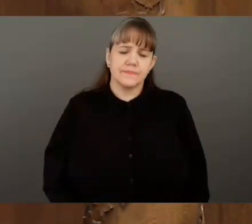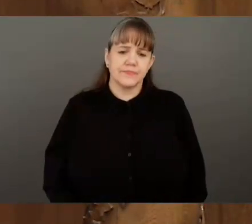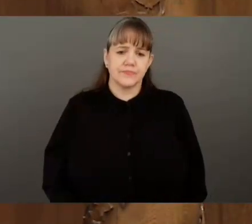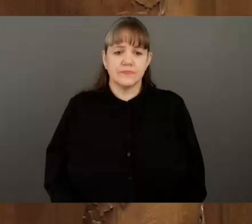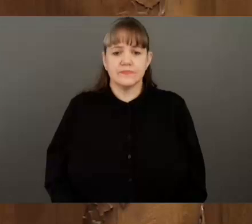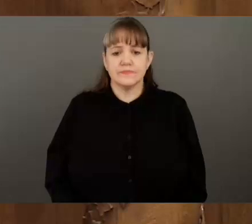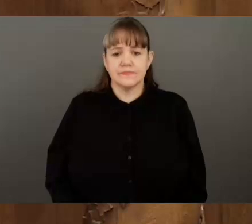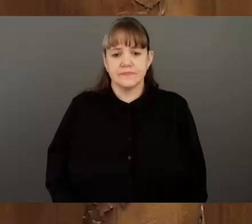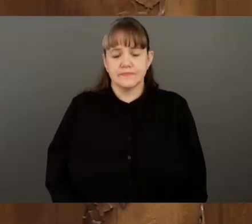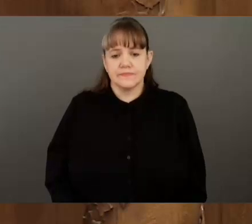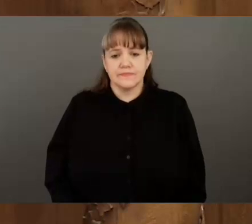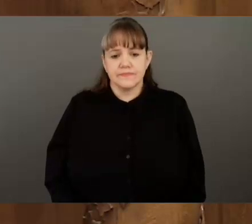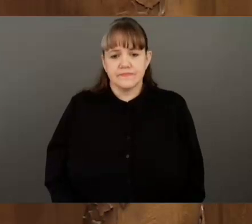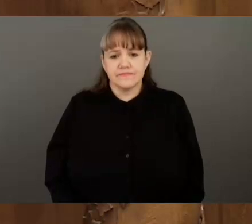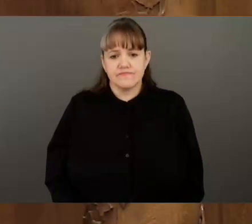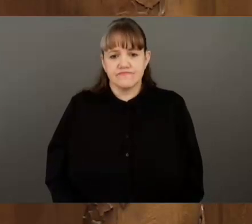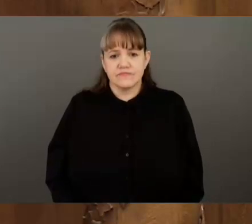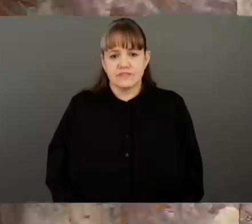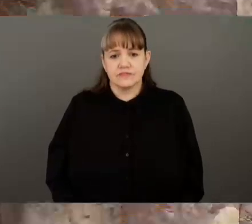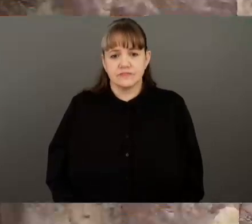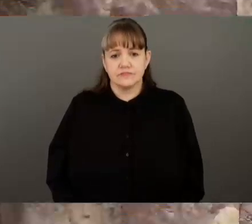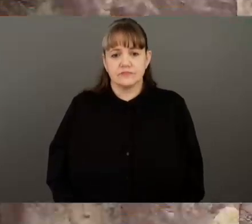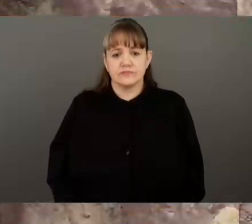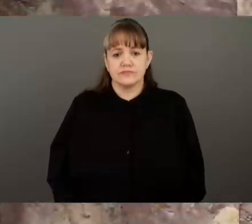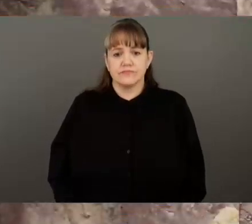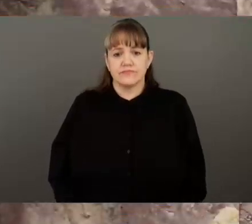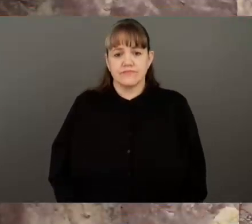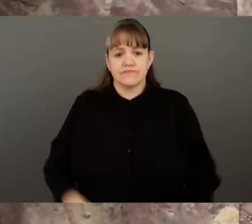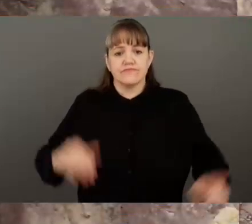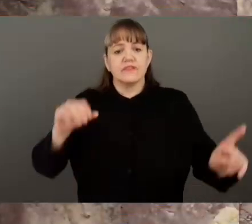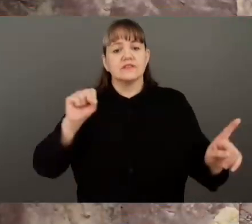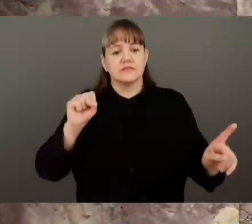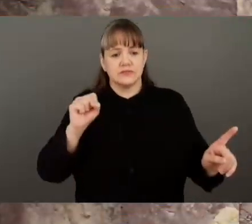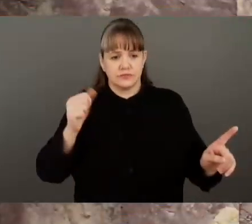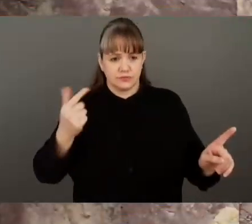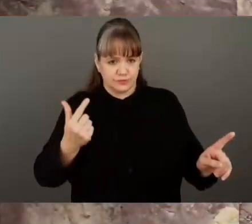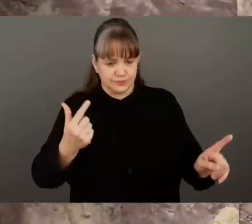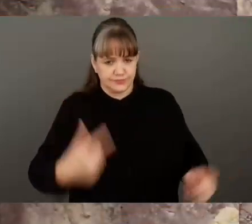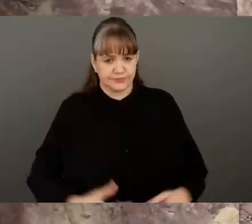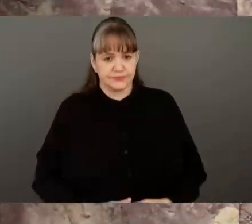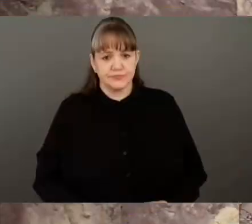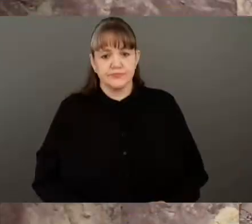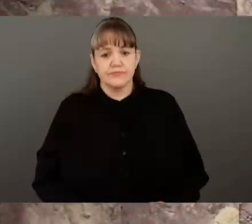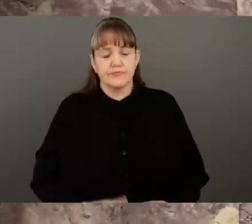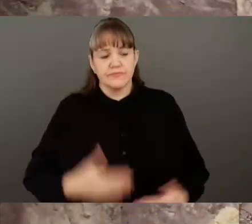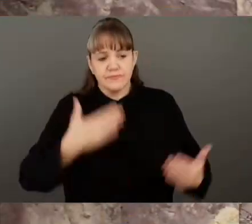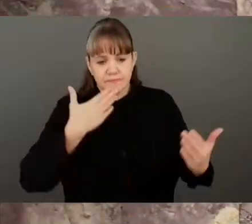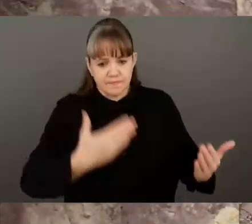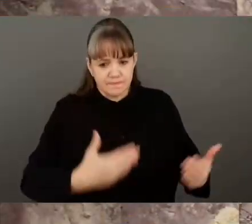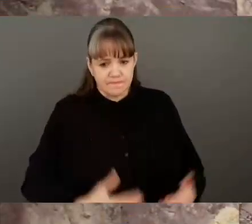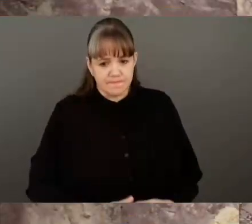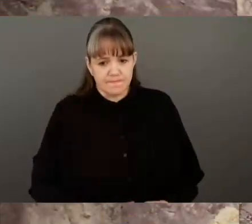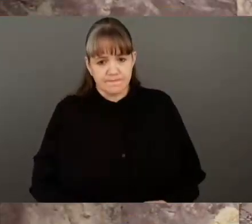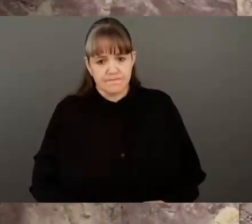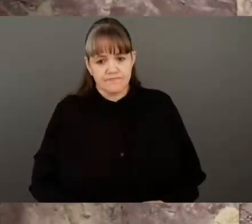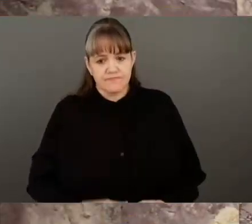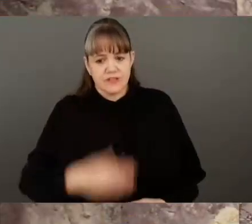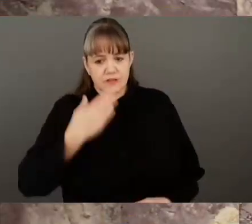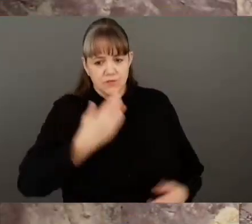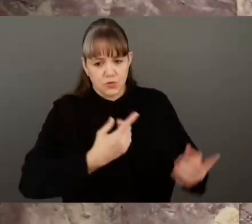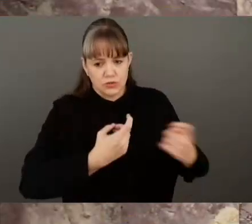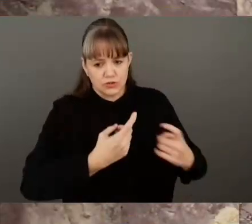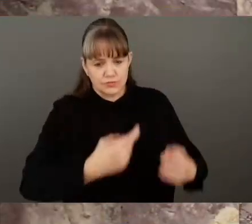Solicitor General. Thank you very much, Mr. Speaker, and thank you to the member opposite for the question. And I do extend